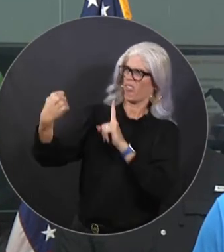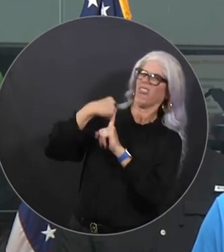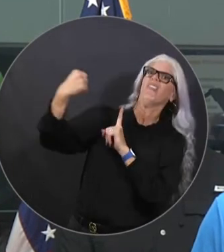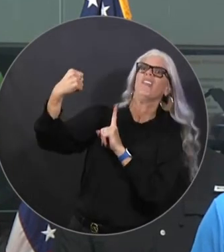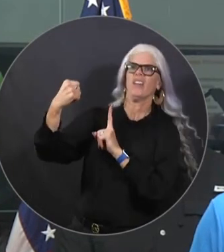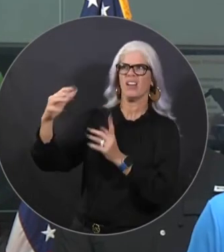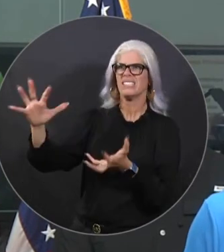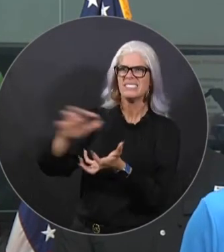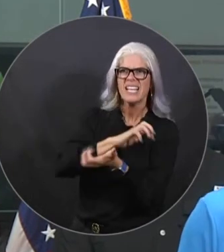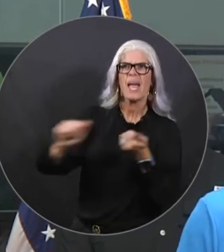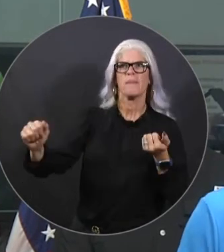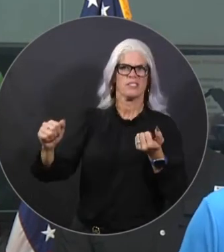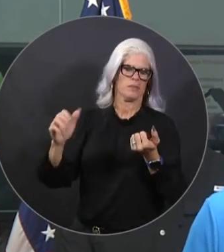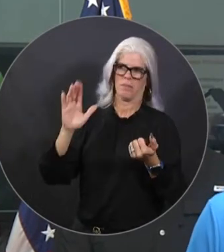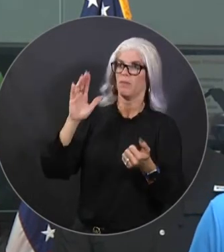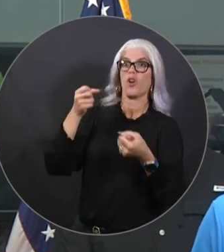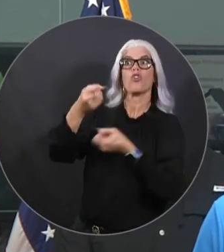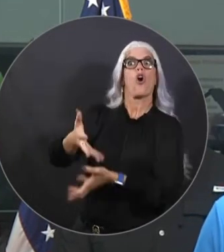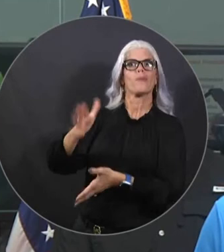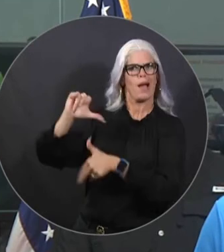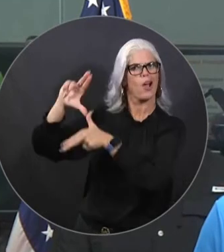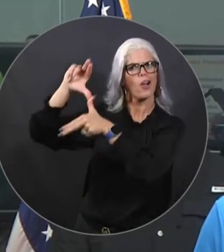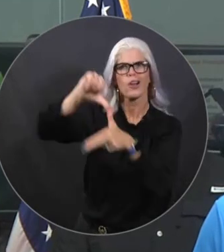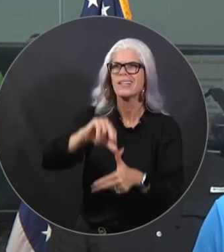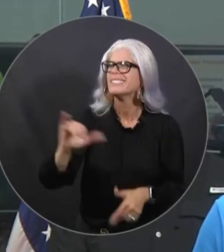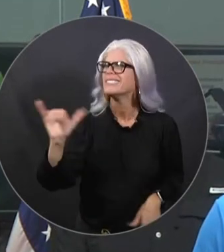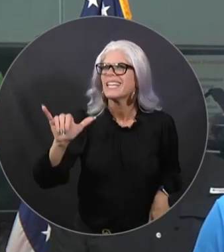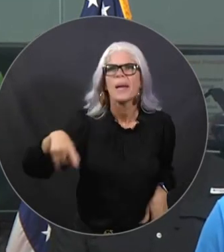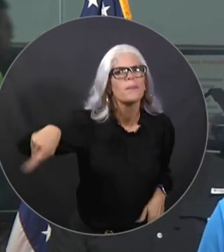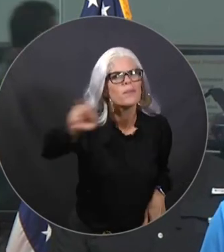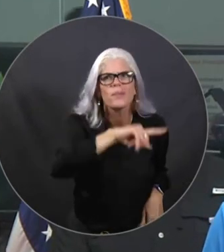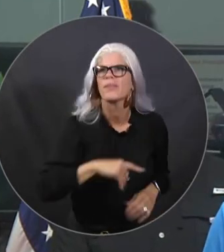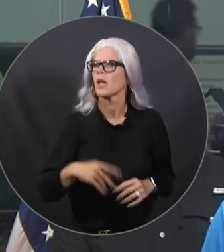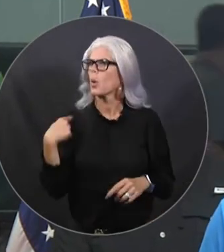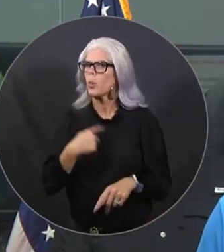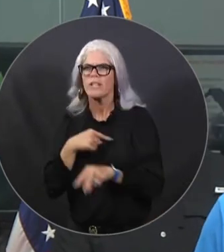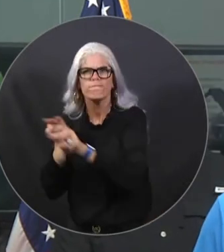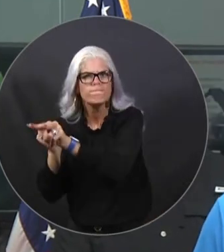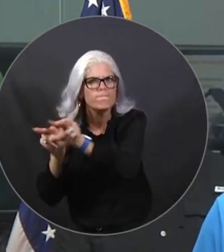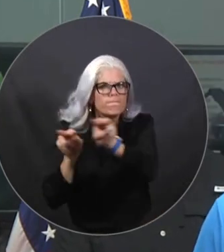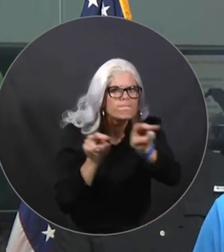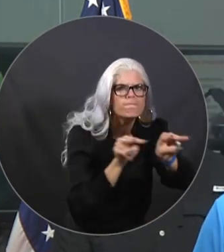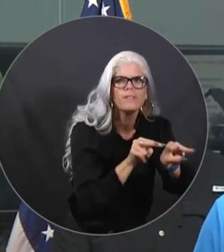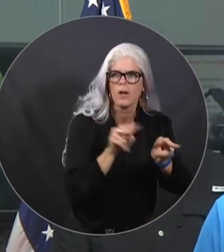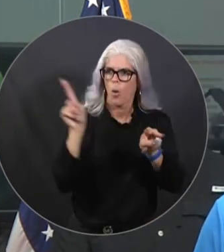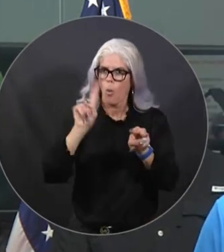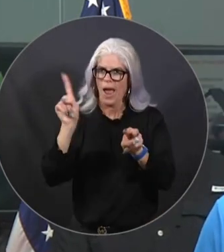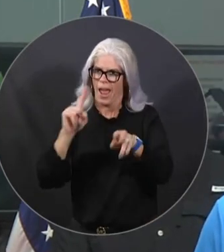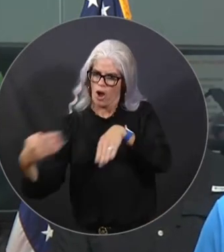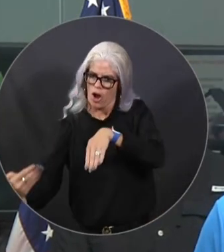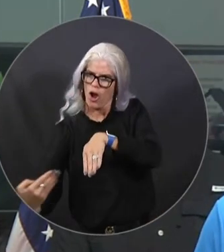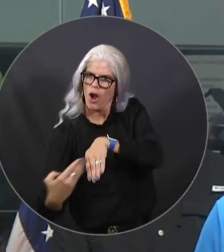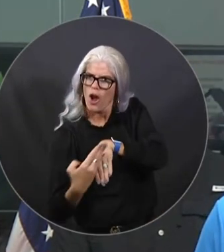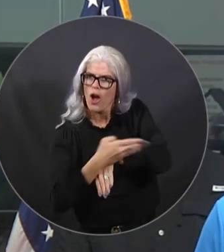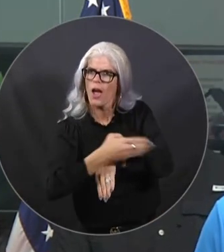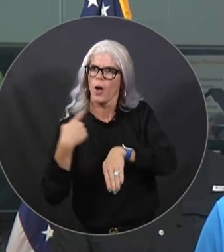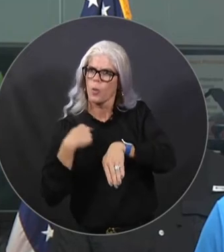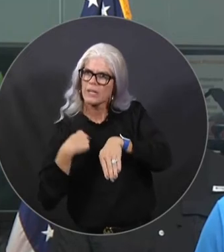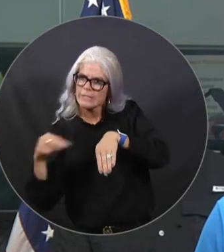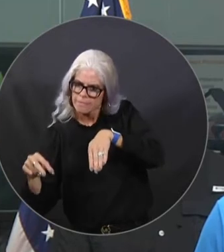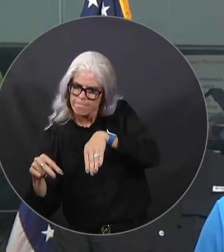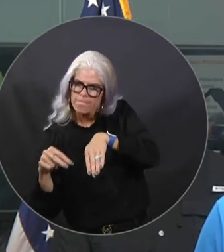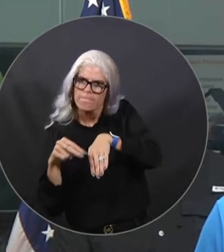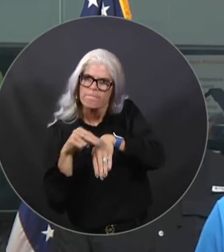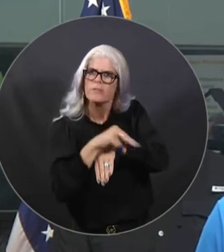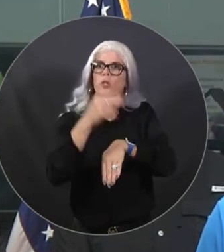And like all of you, we've been closely monitoring its track to ensure that we stay in tune with what our stores, our clubs, our supply